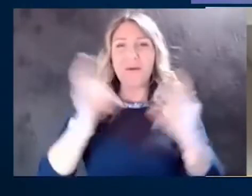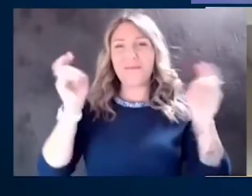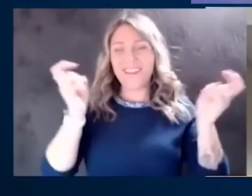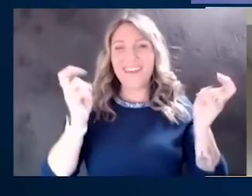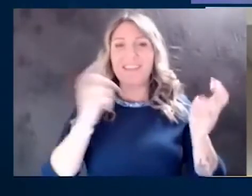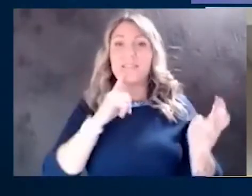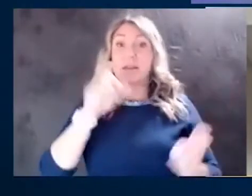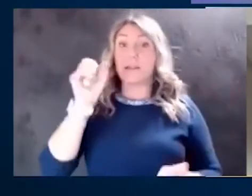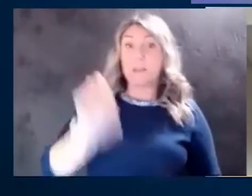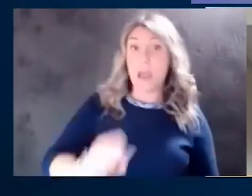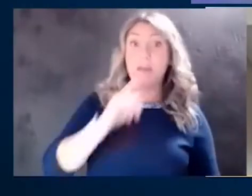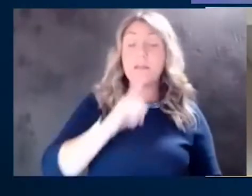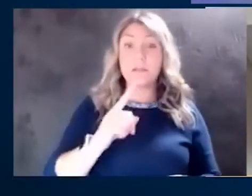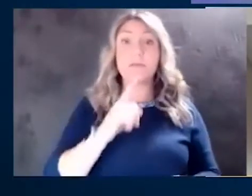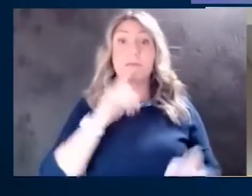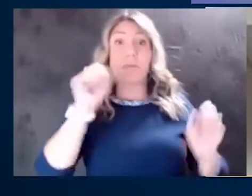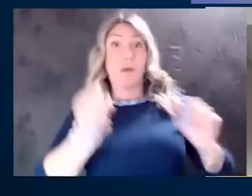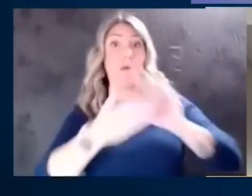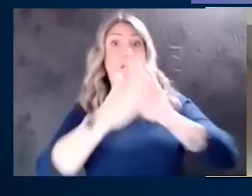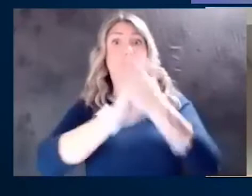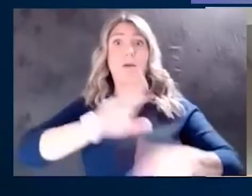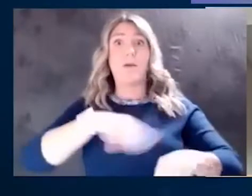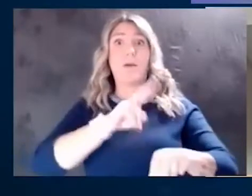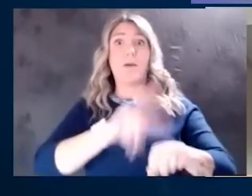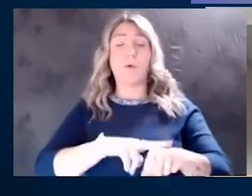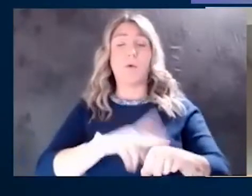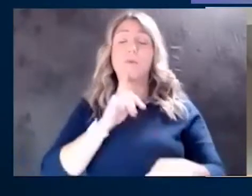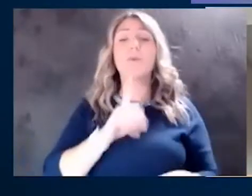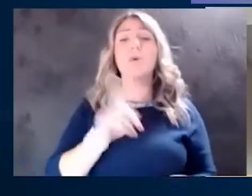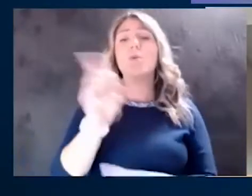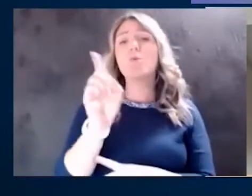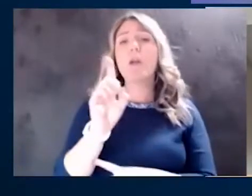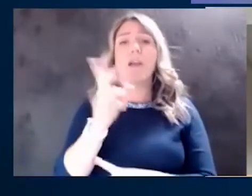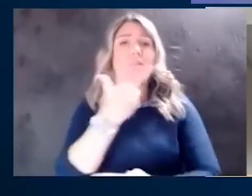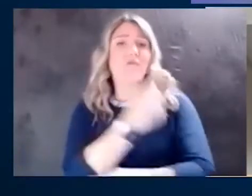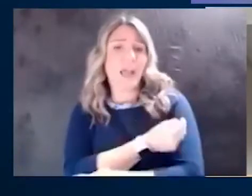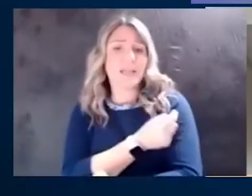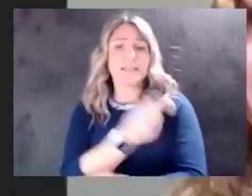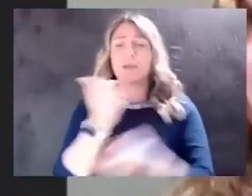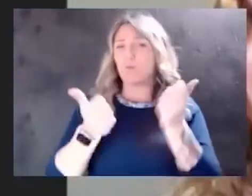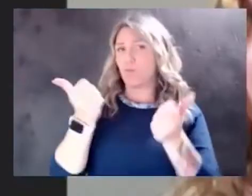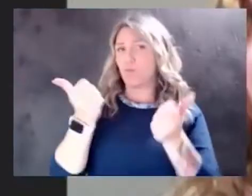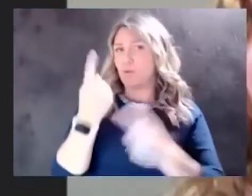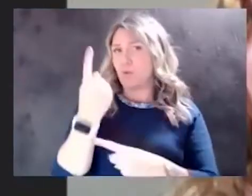back to normalcy, no question about it. Where did you get vaccinated and which vaccine did you get?